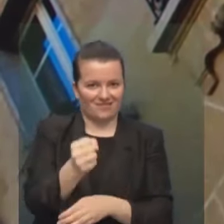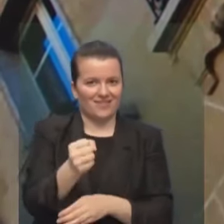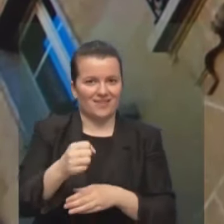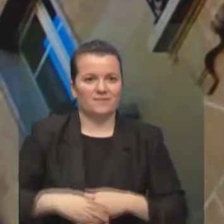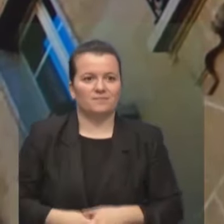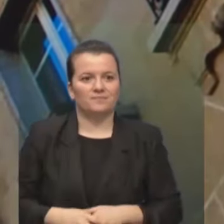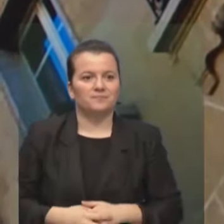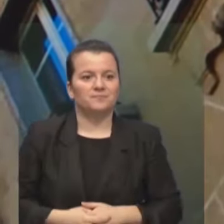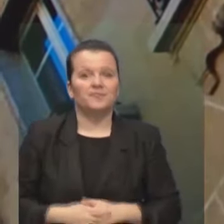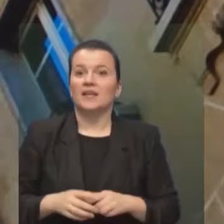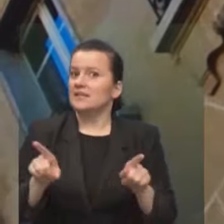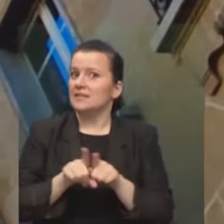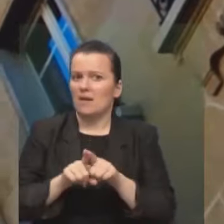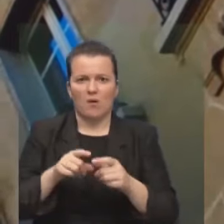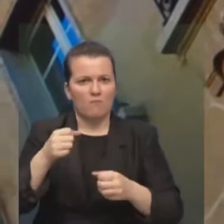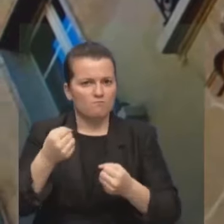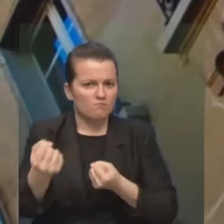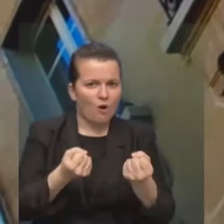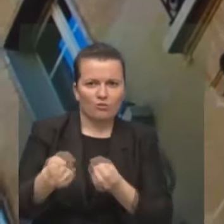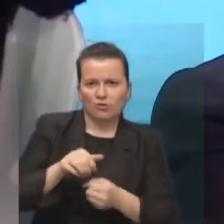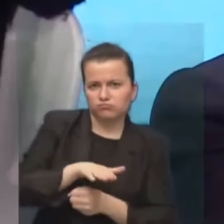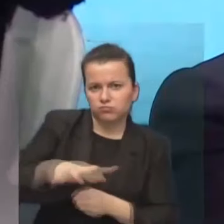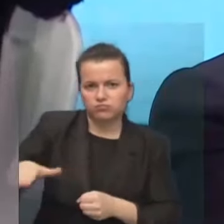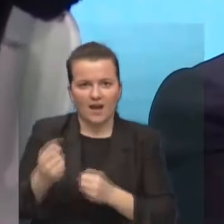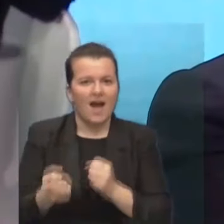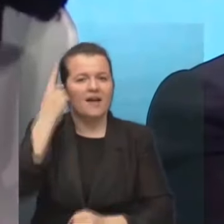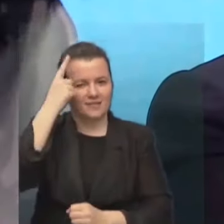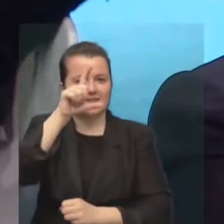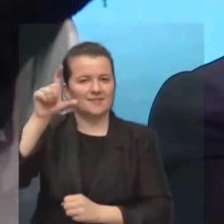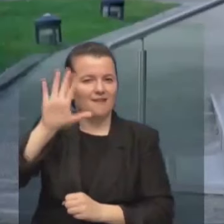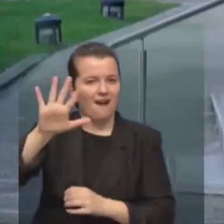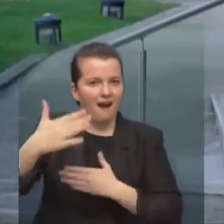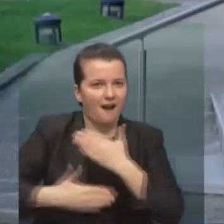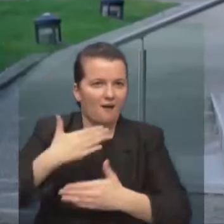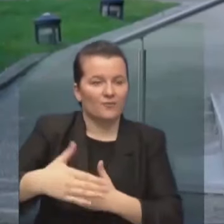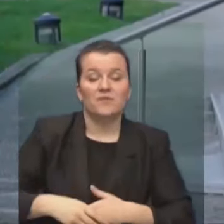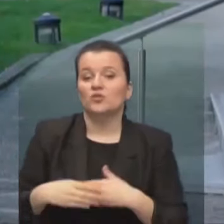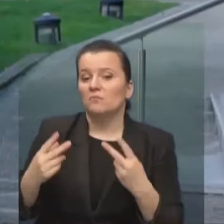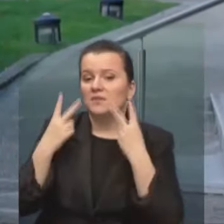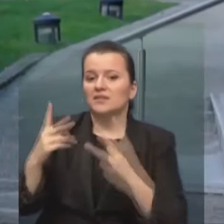automotive industry. So let's take a look at the video of Mr. Delpit.